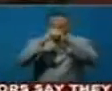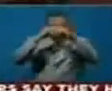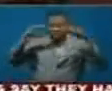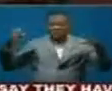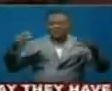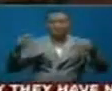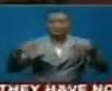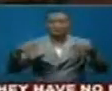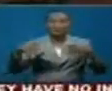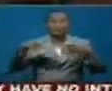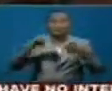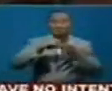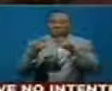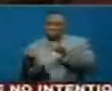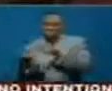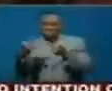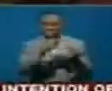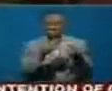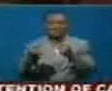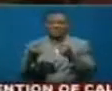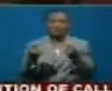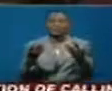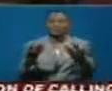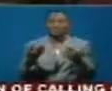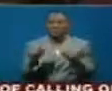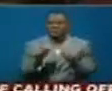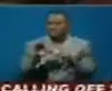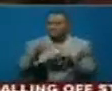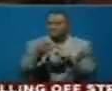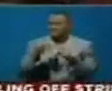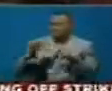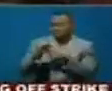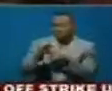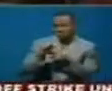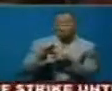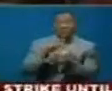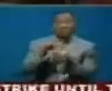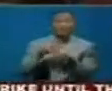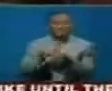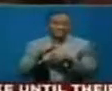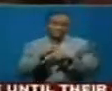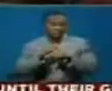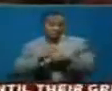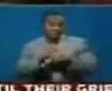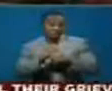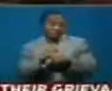sustain and integrate the regular traditional and cultural values and practices to accelerate growth